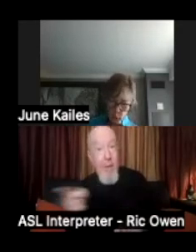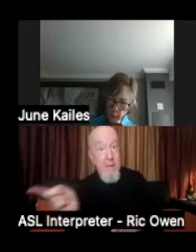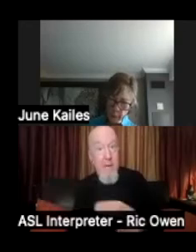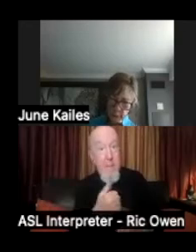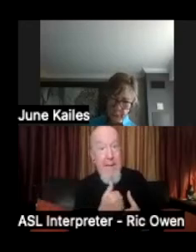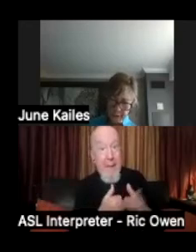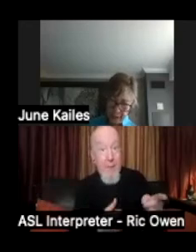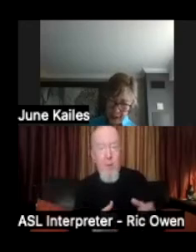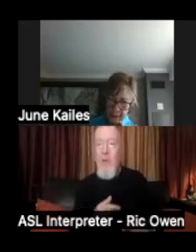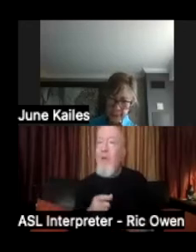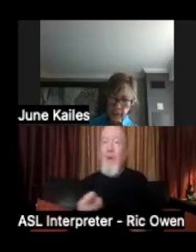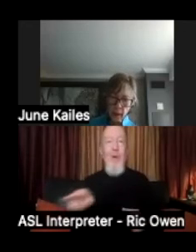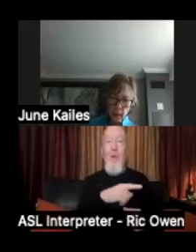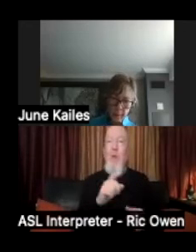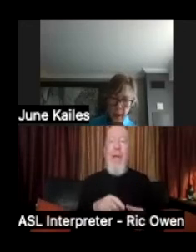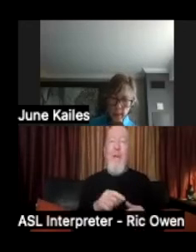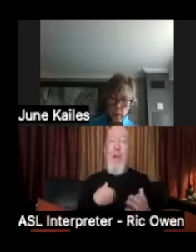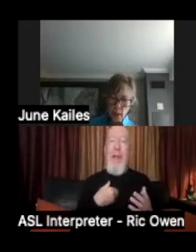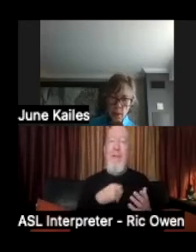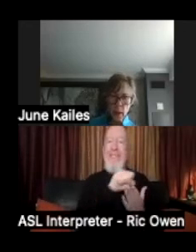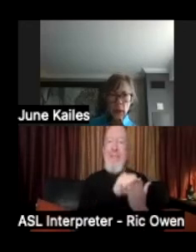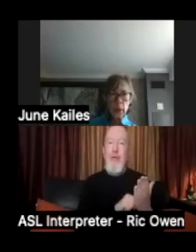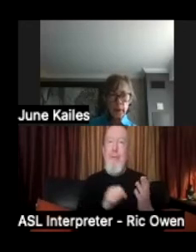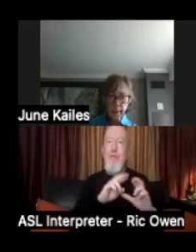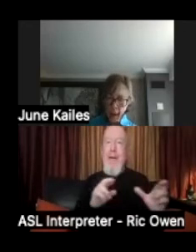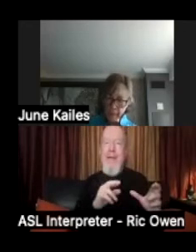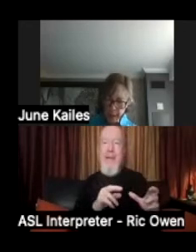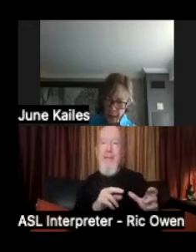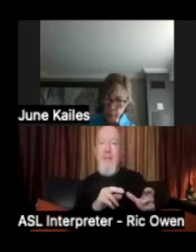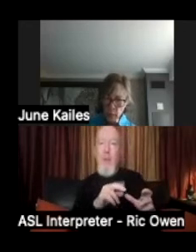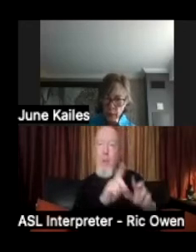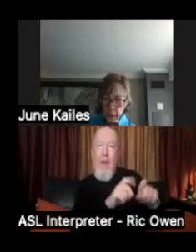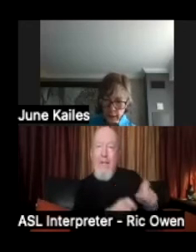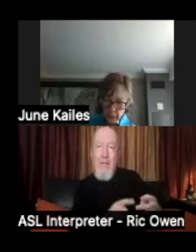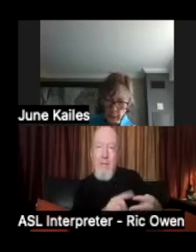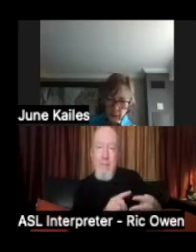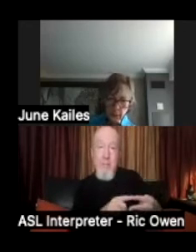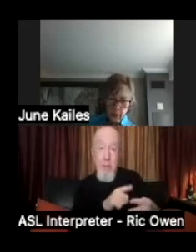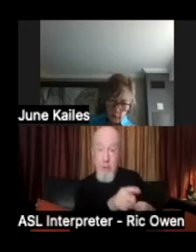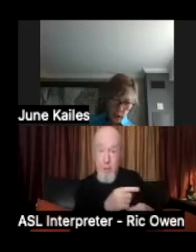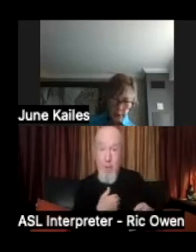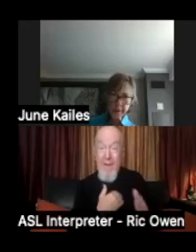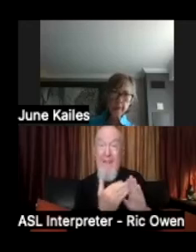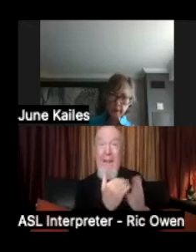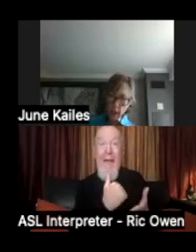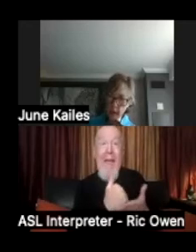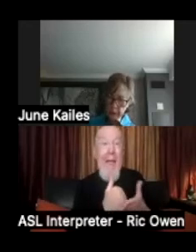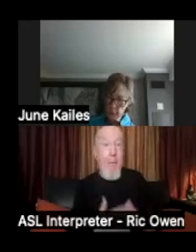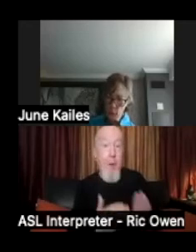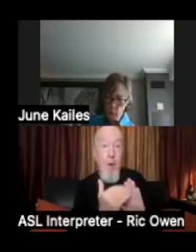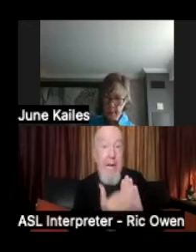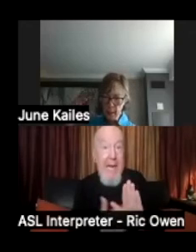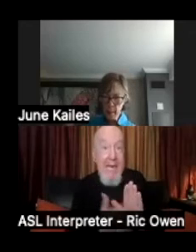with scripts that ask Pedro, do you have a helper list? Also sometimes called